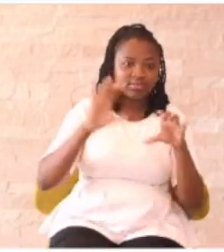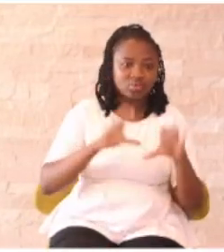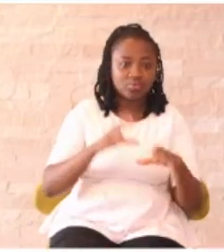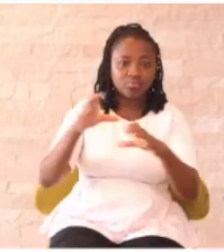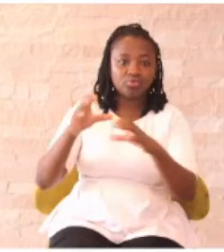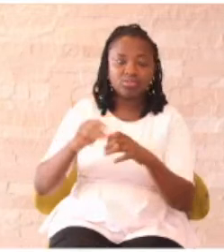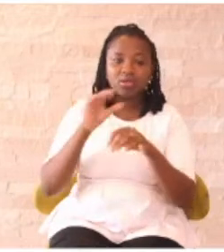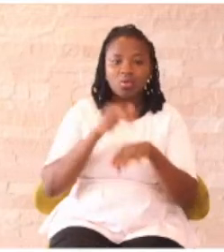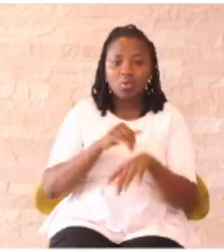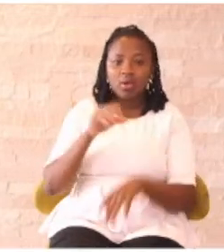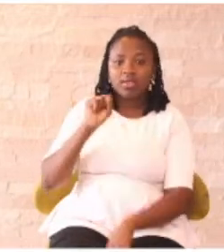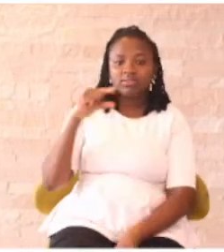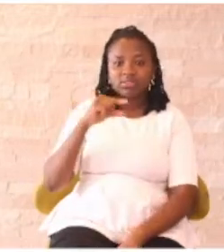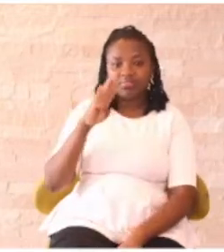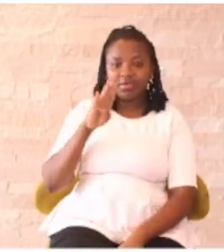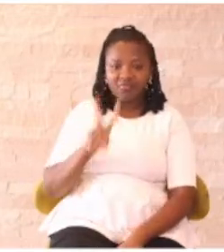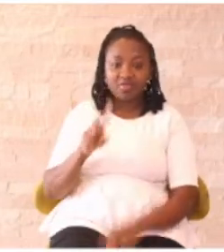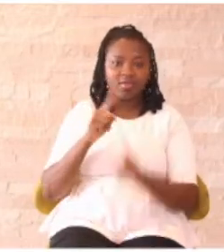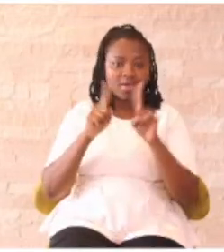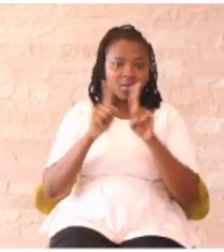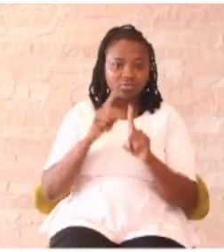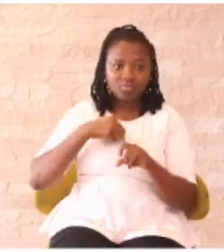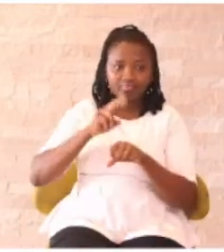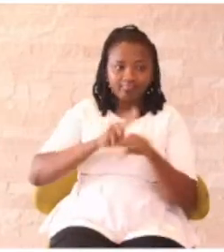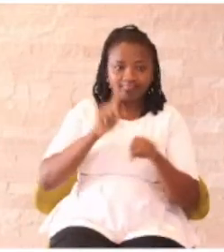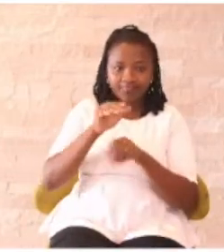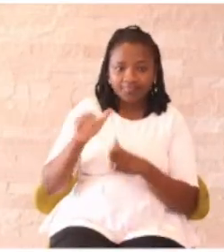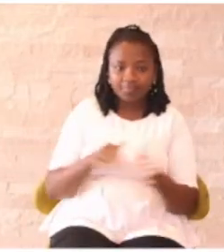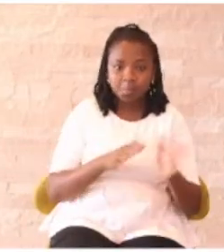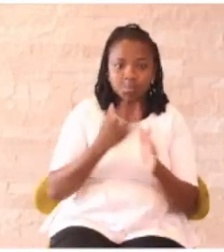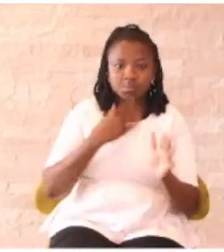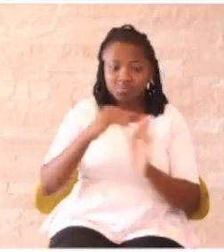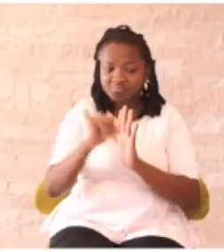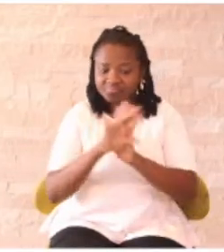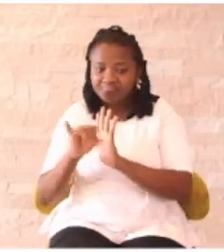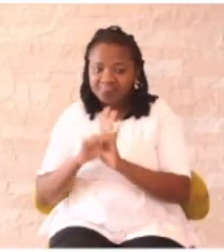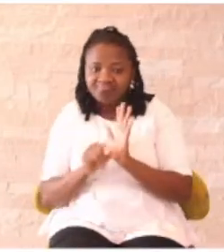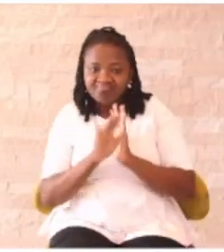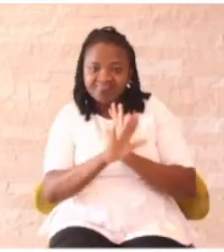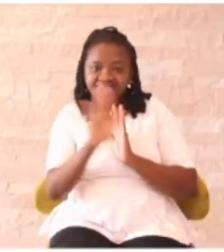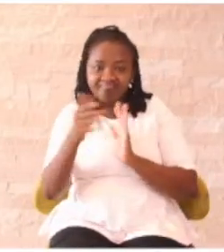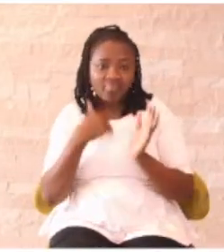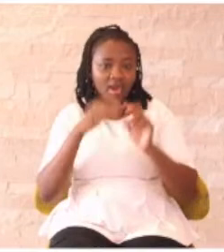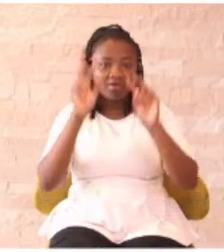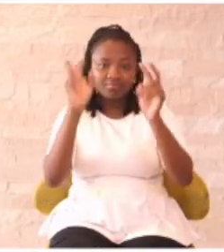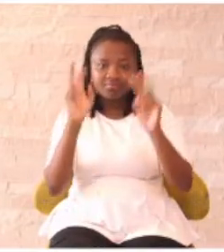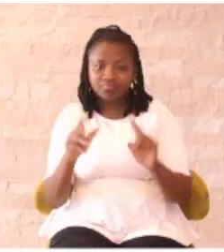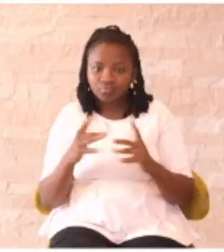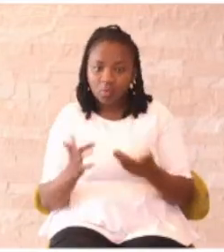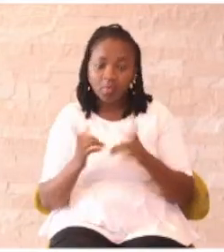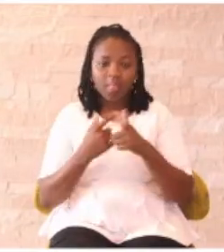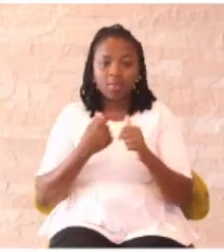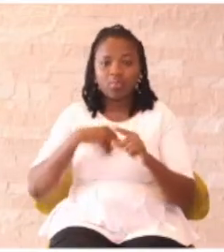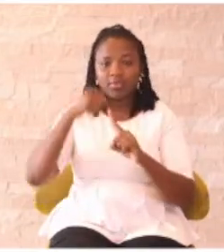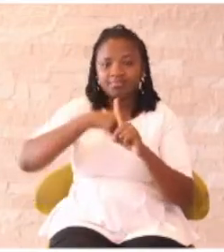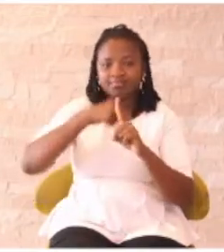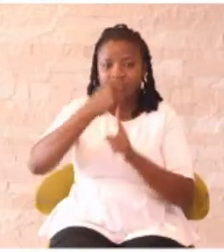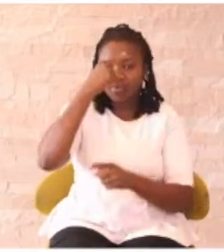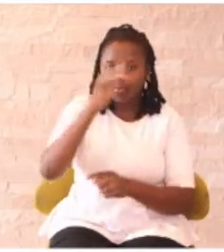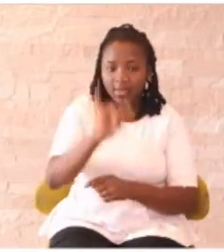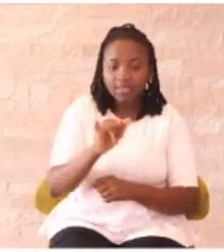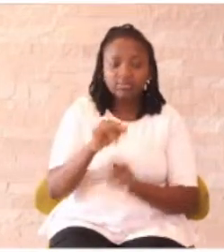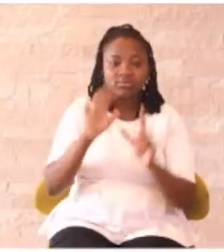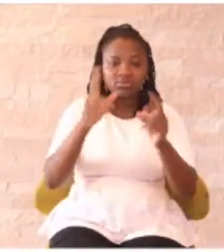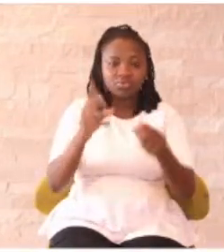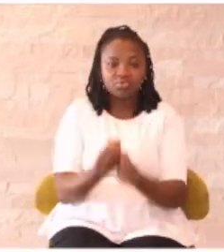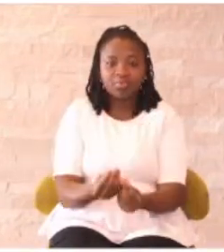but we also utilize these spaces to identify those issues and then push them forward to be addressed. So